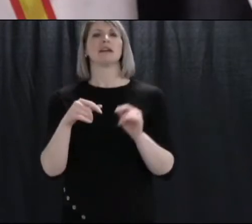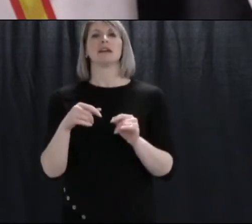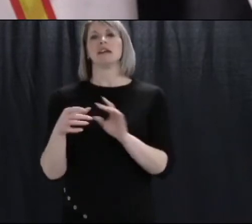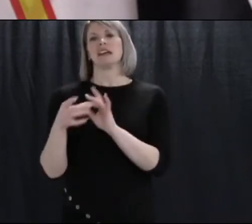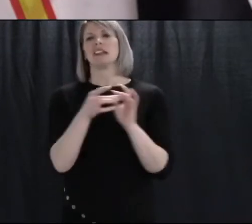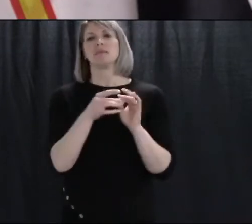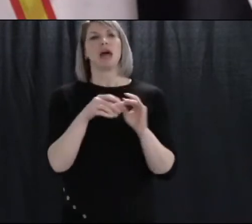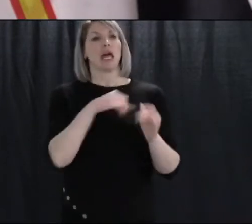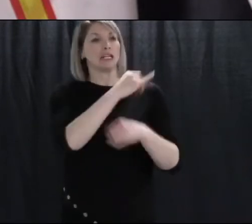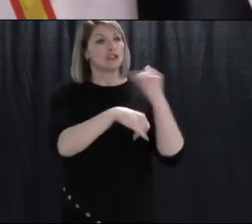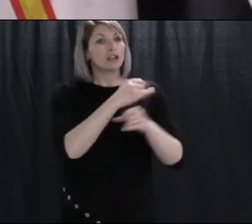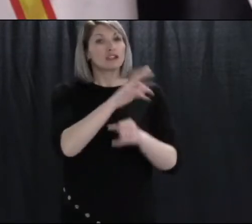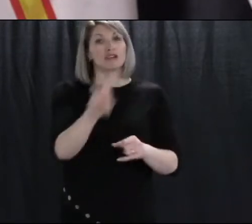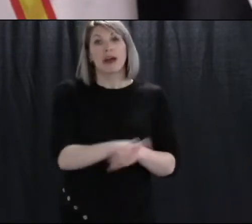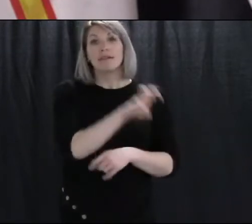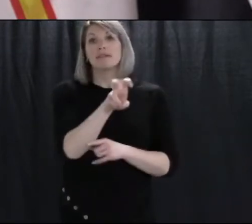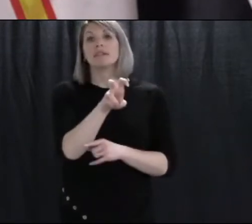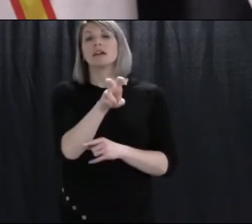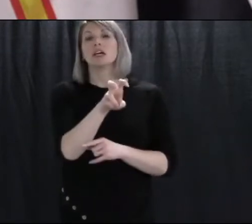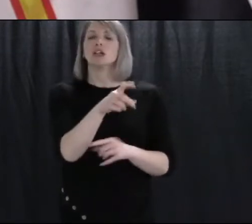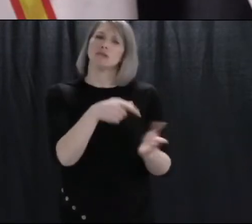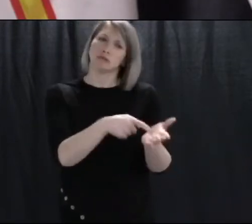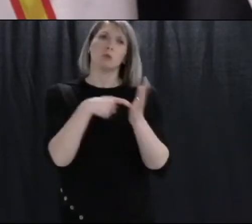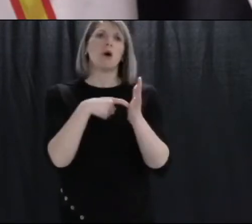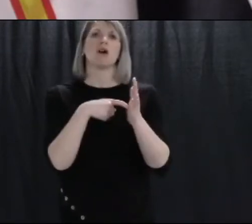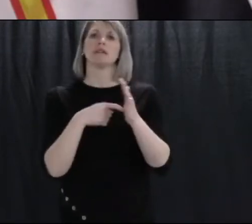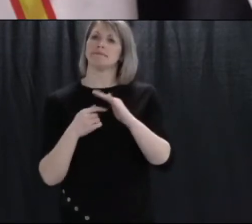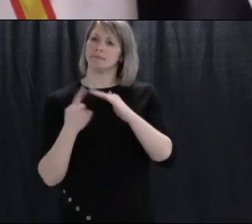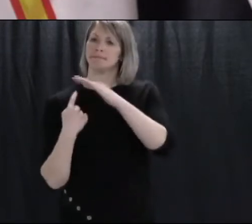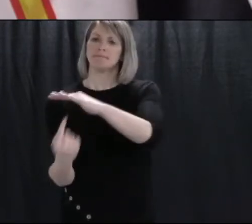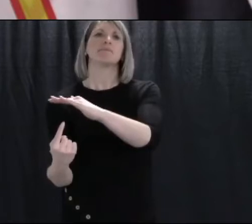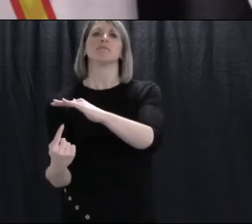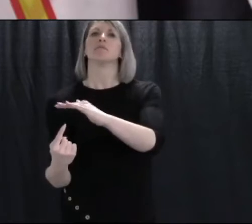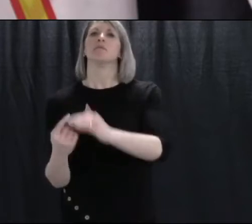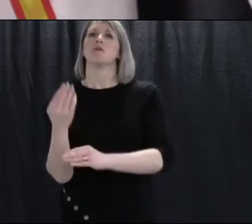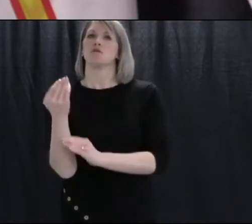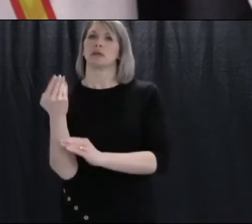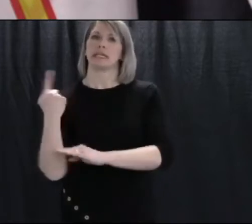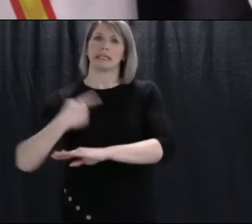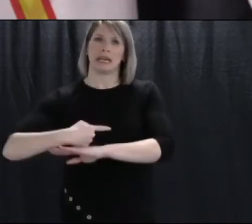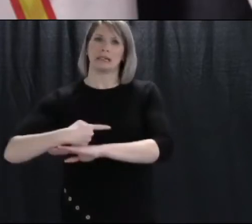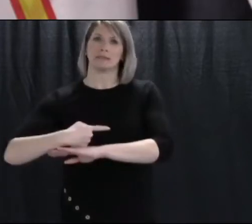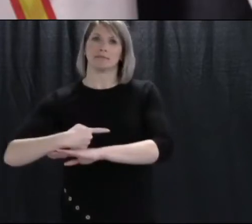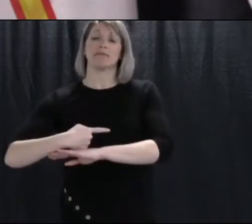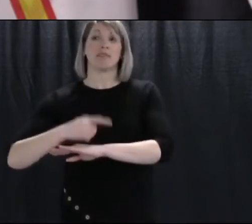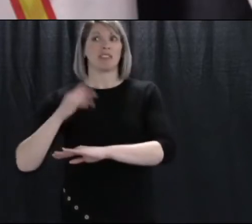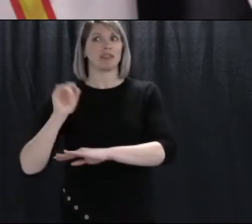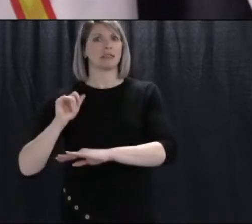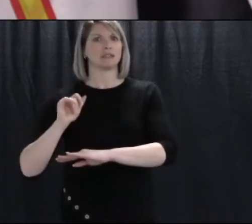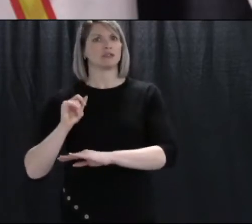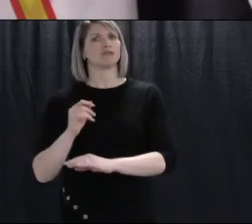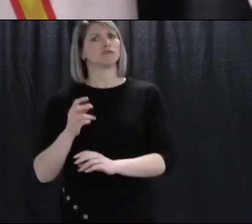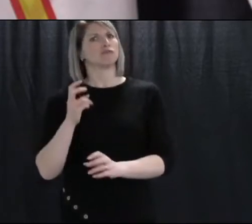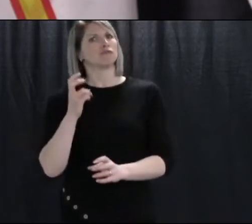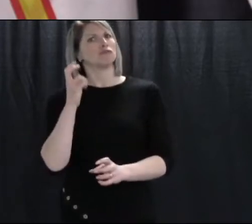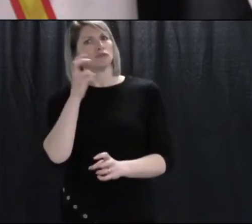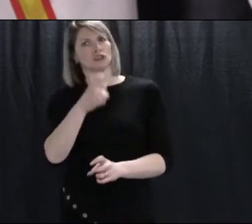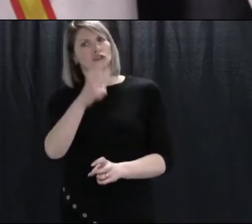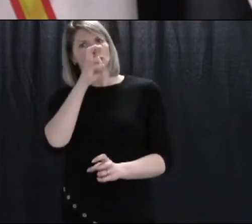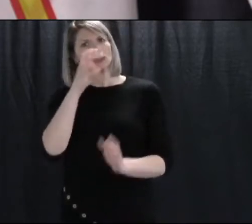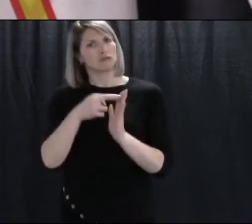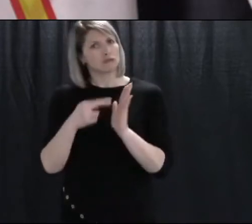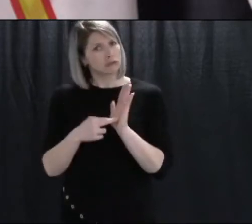they're now required to self-isolate for 14 days. It sends a strong message about when you visit our